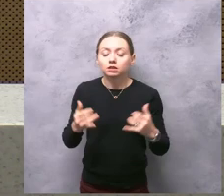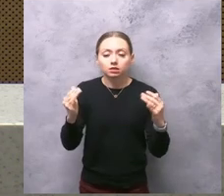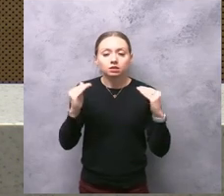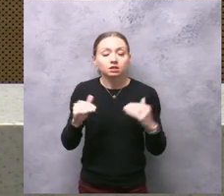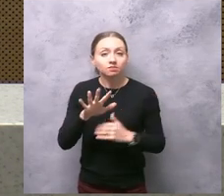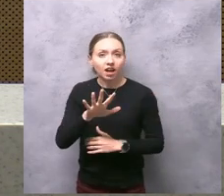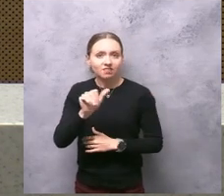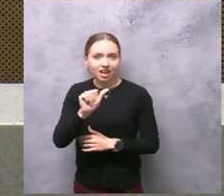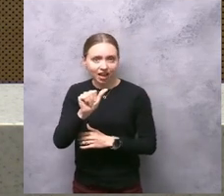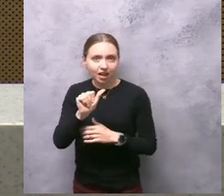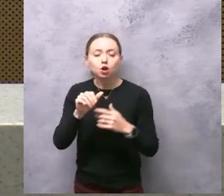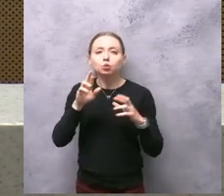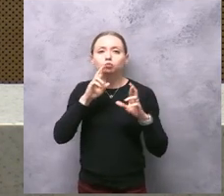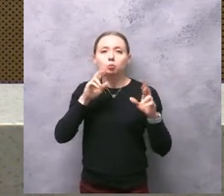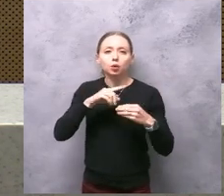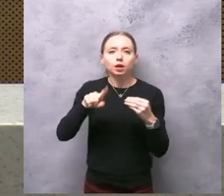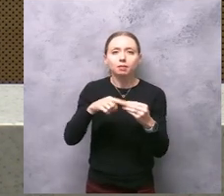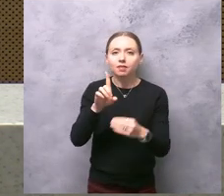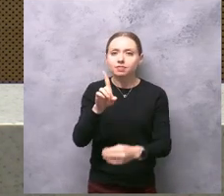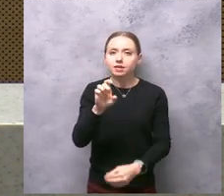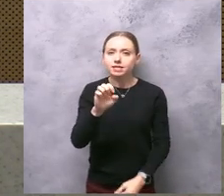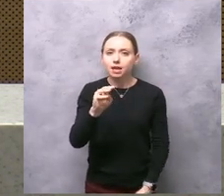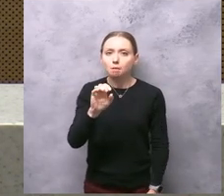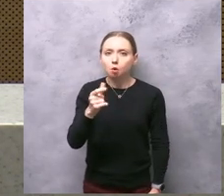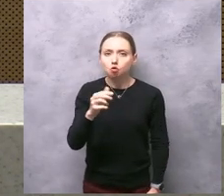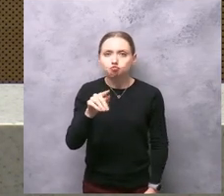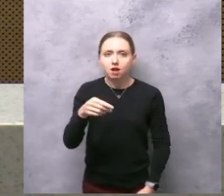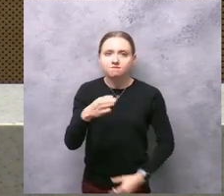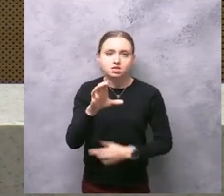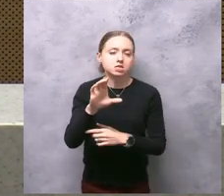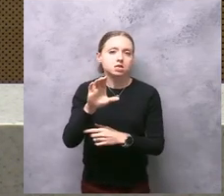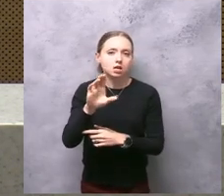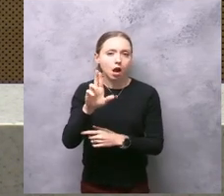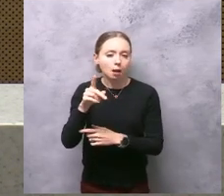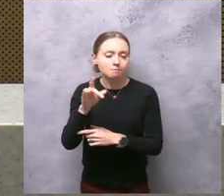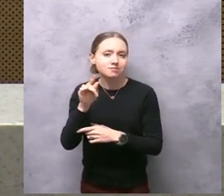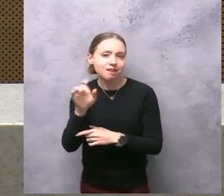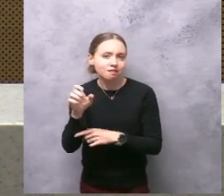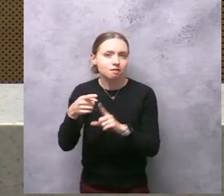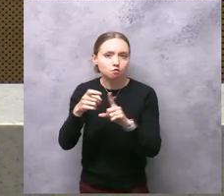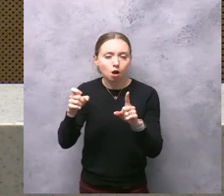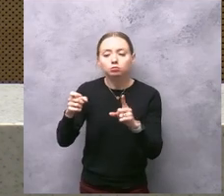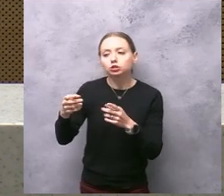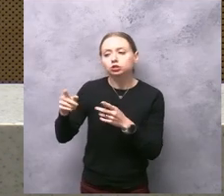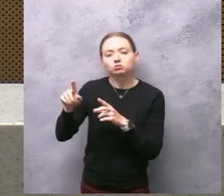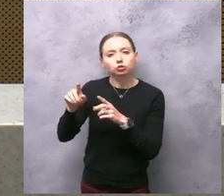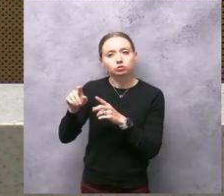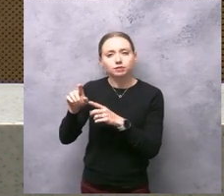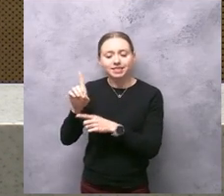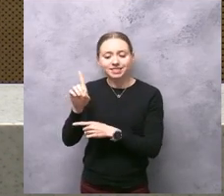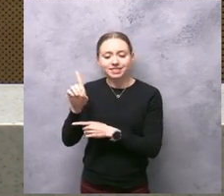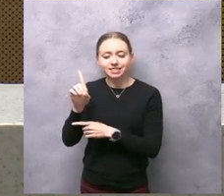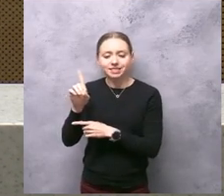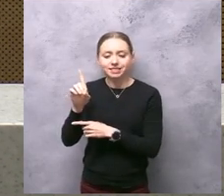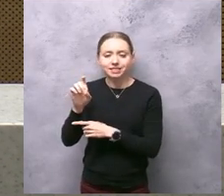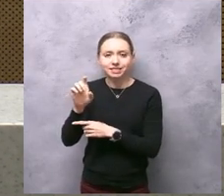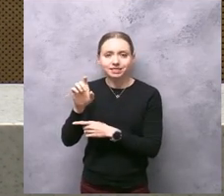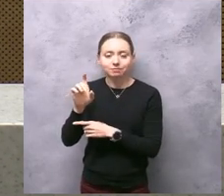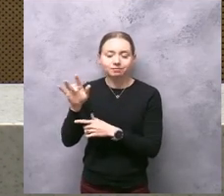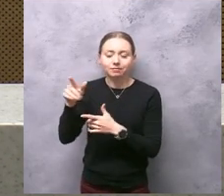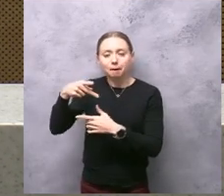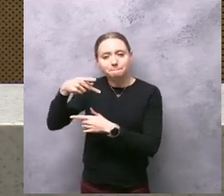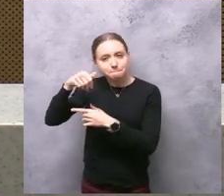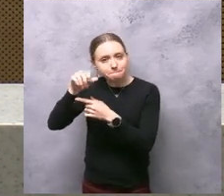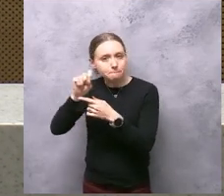and Independent School District demographic update completed by Population and Survey Analysis, PASA. Teresa Hall, and for